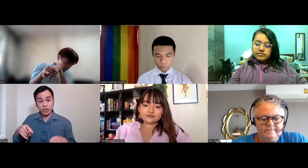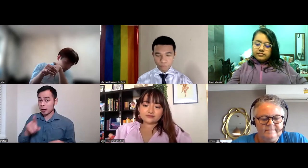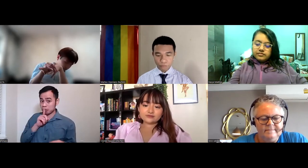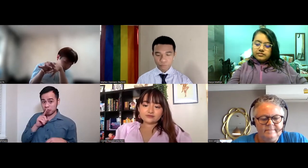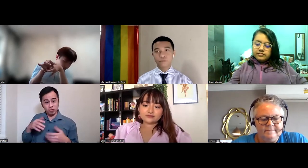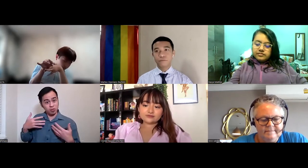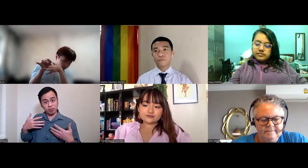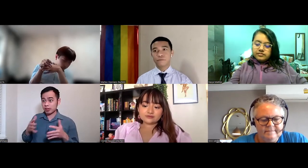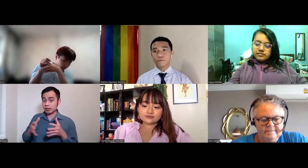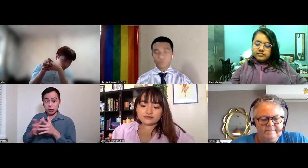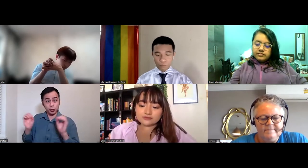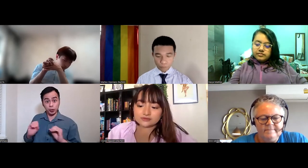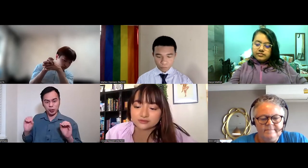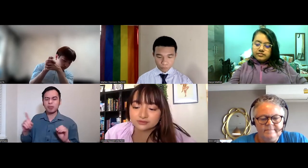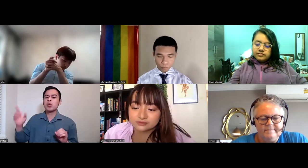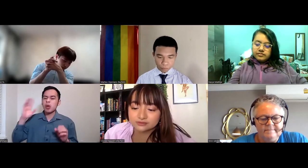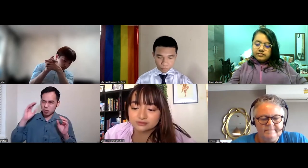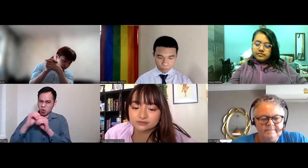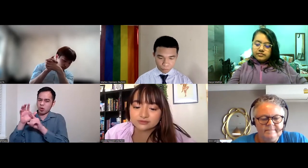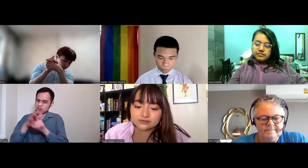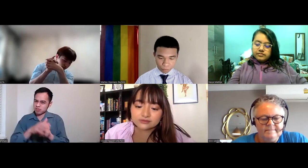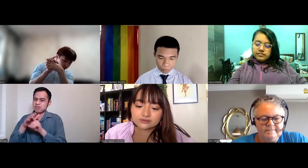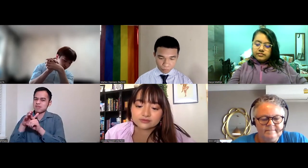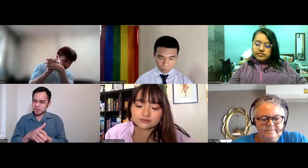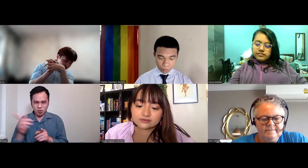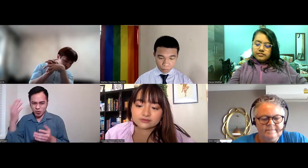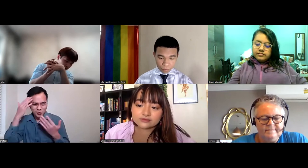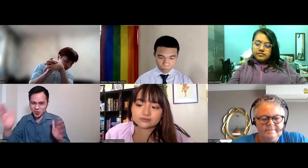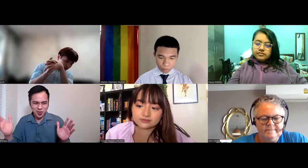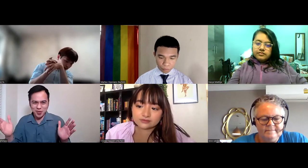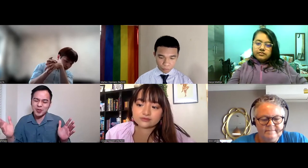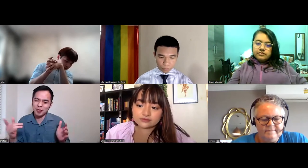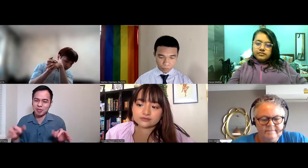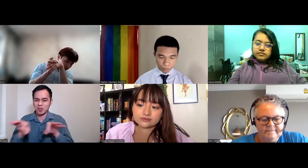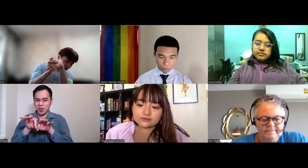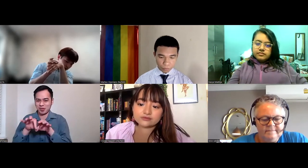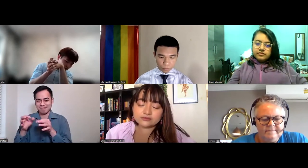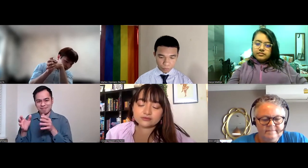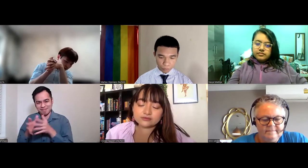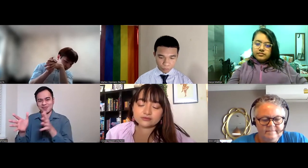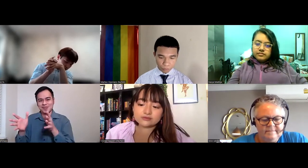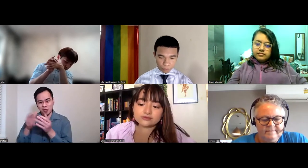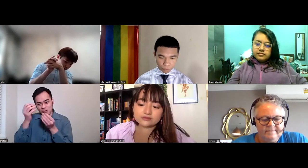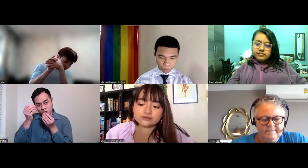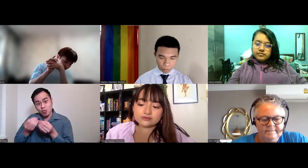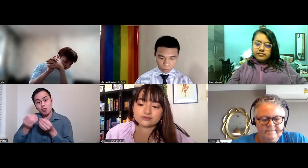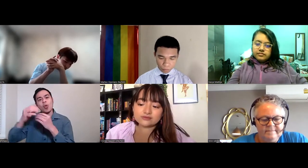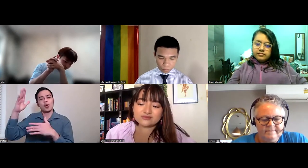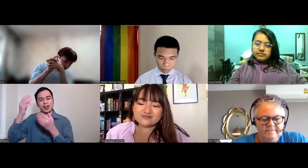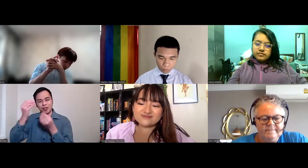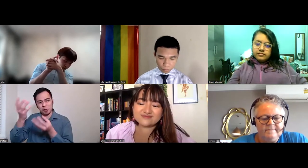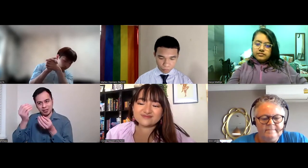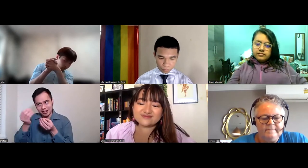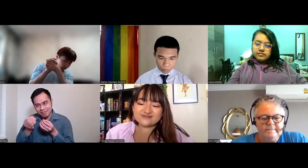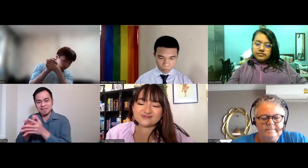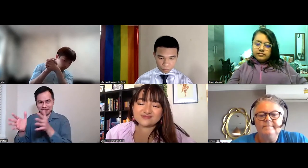sign language and also written communication and to explain to them about our situations, regardless